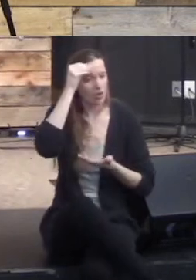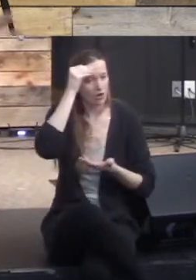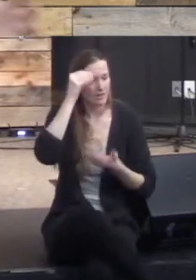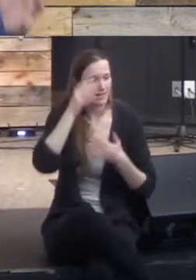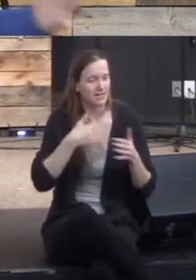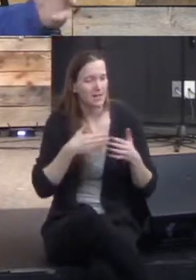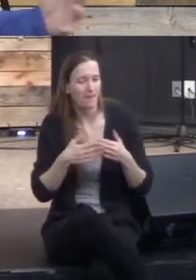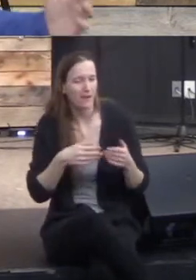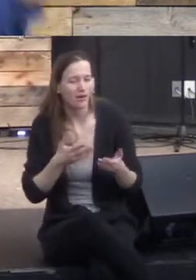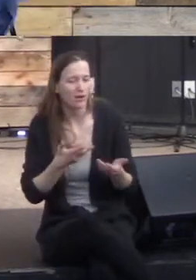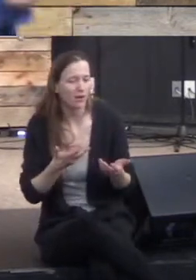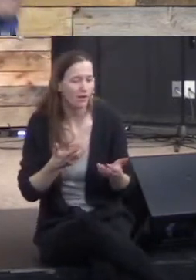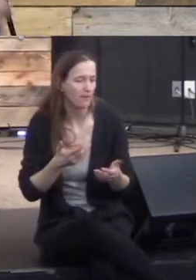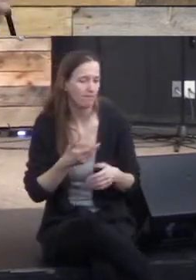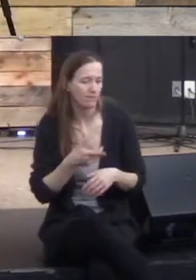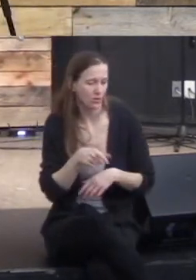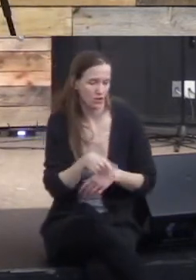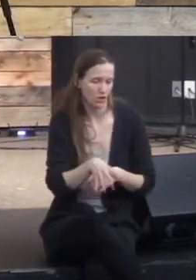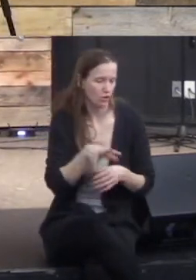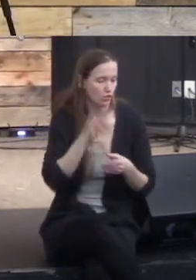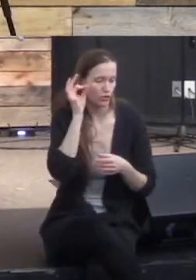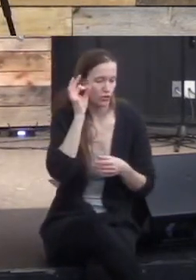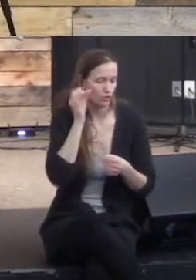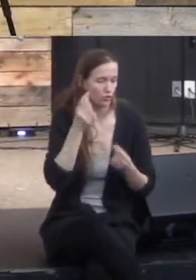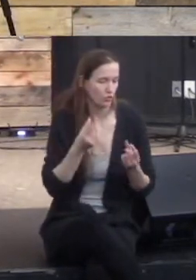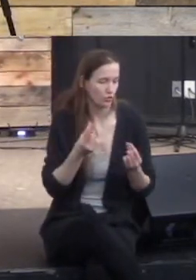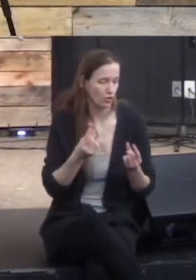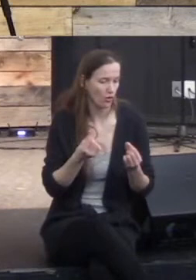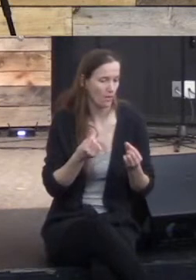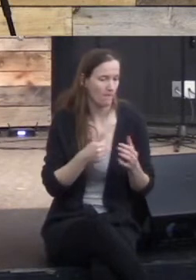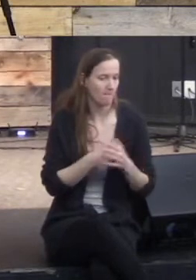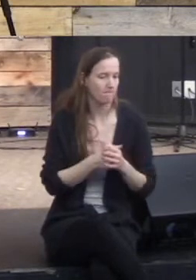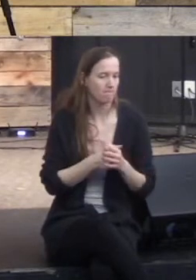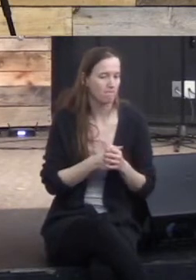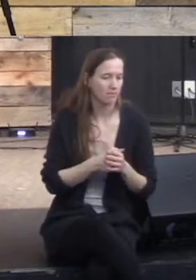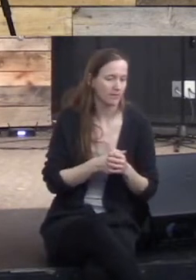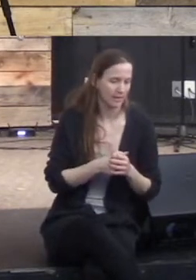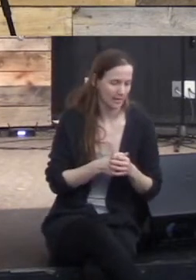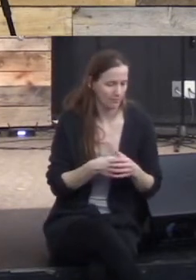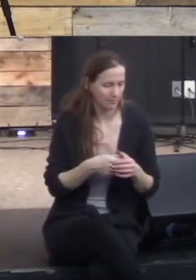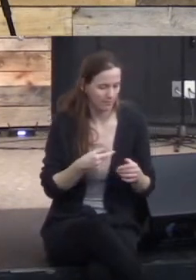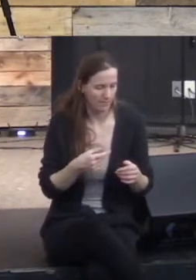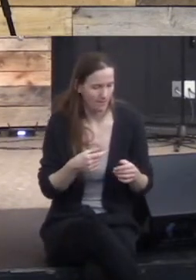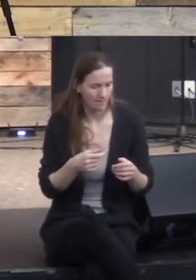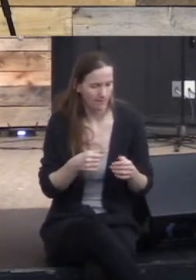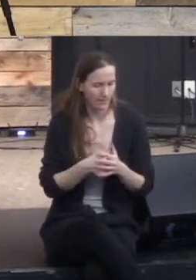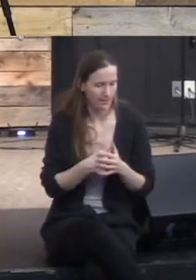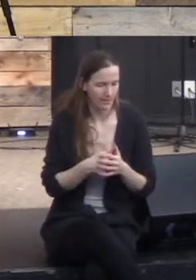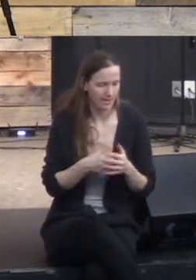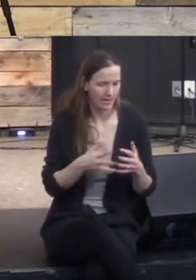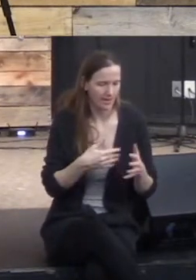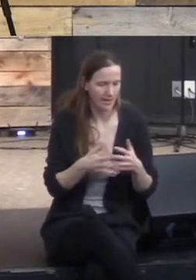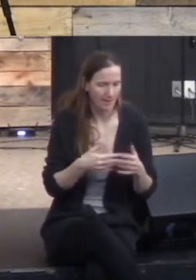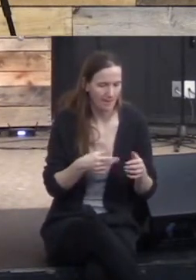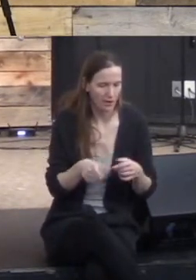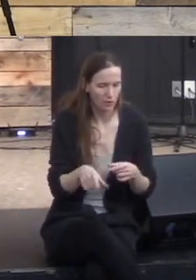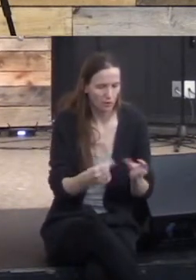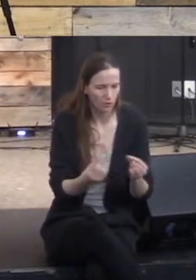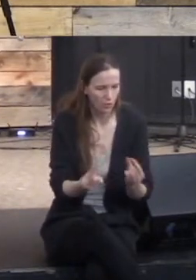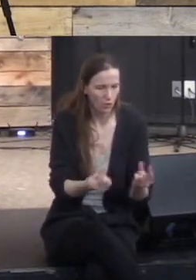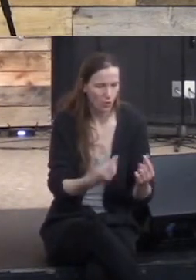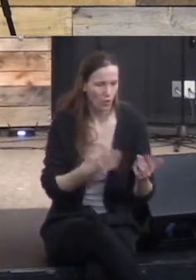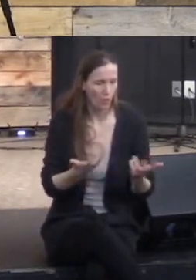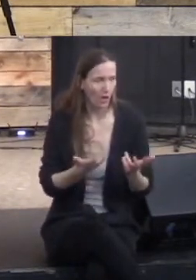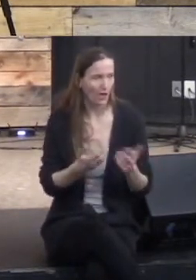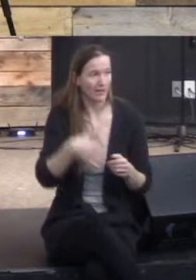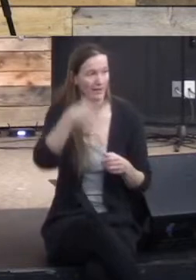lead you back to the statement that I will prevail. I am going to prevail in your life. Won't you give me a chance? I want to give you a new